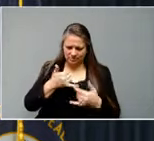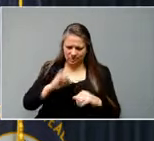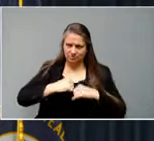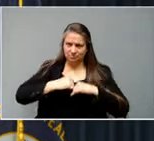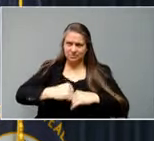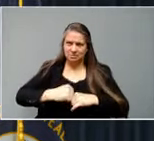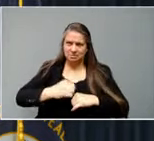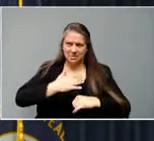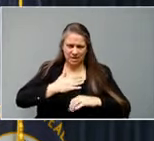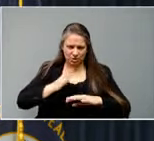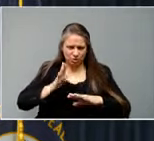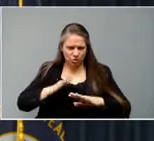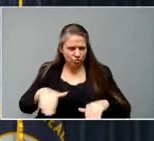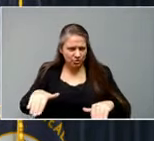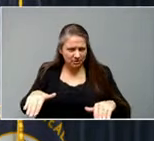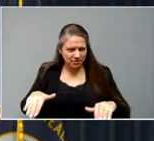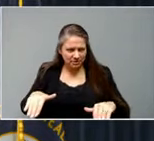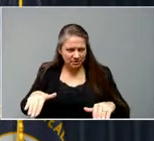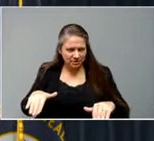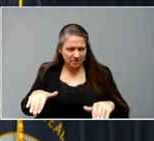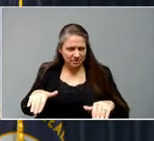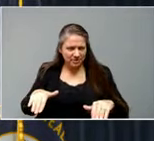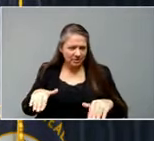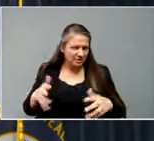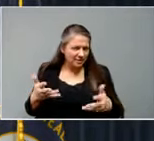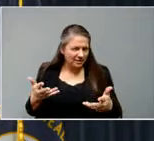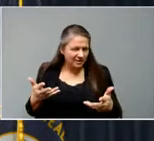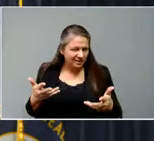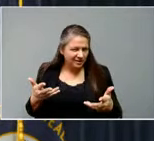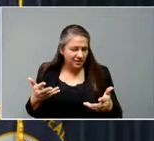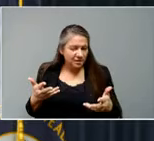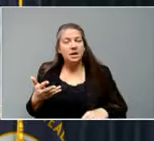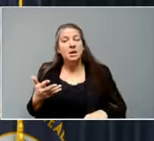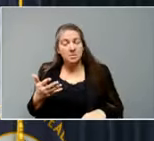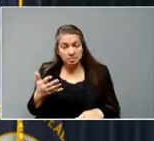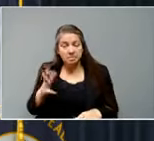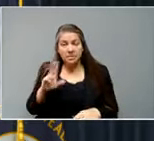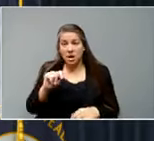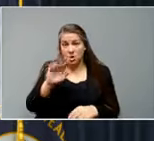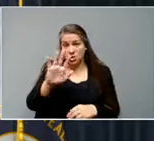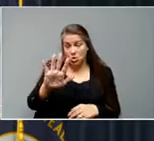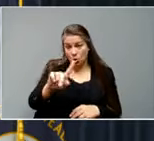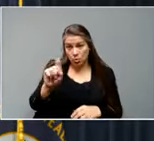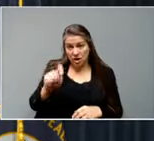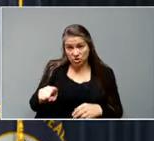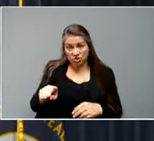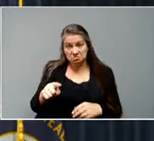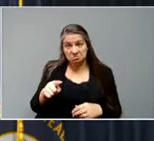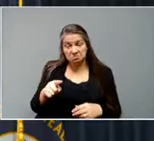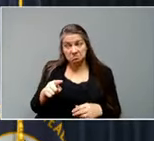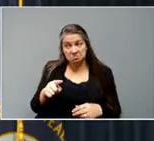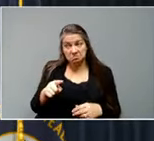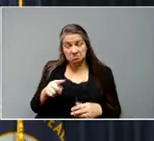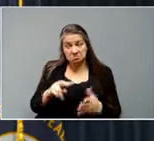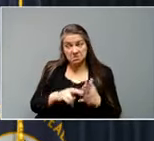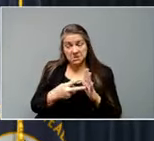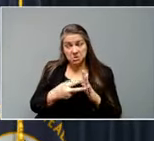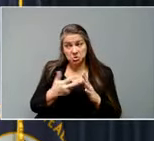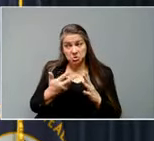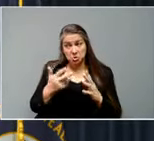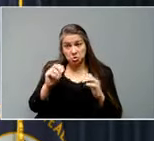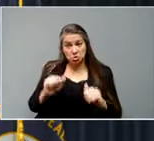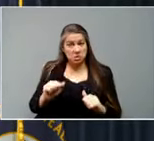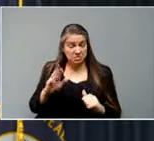believe that it is safe? Now, I think your question also says that this is a chance, in some instances, to maybe have